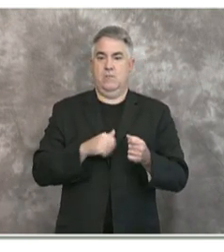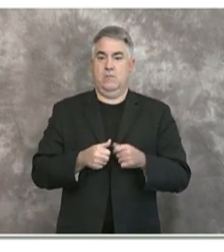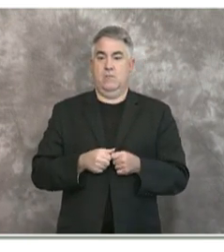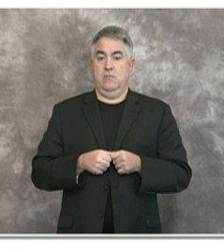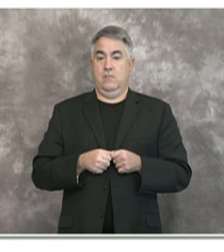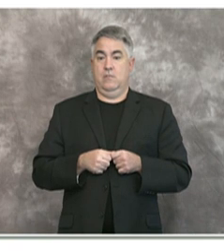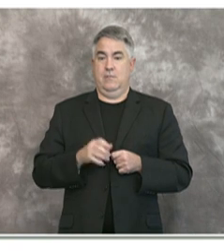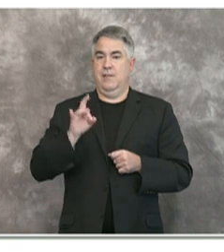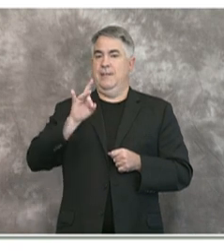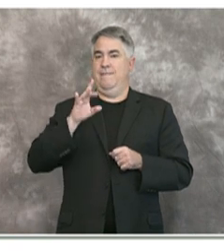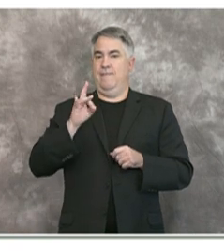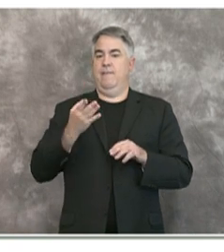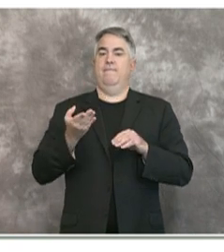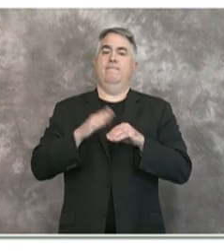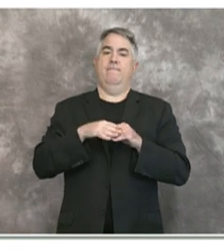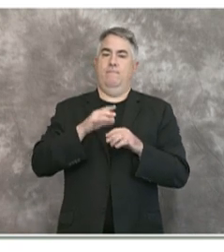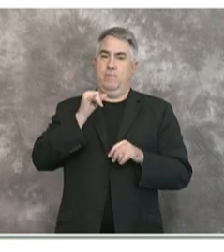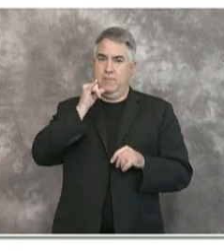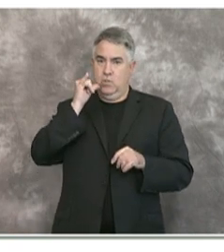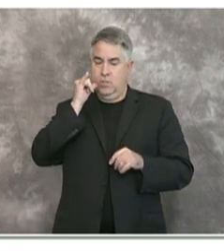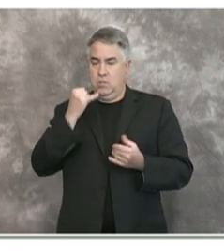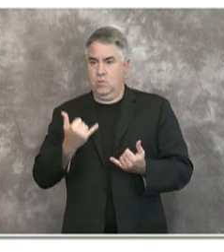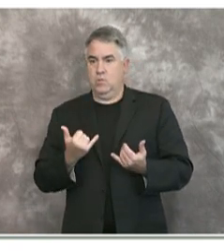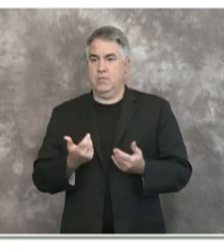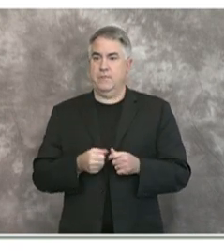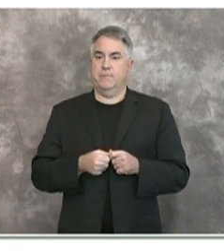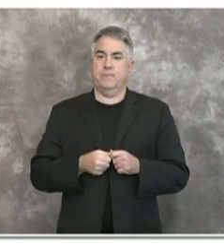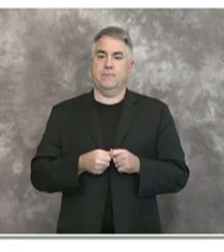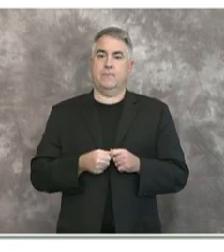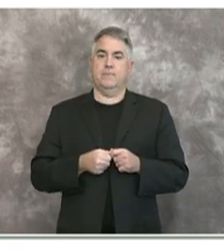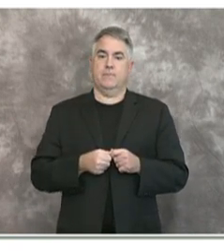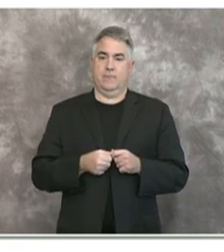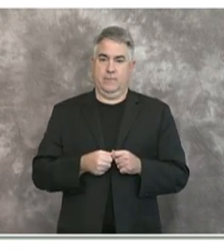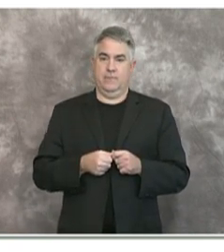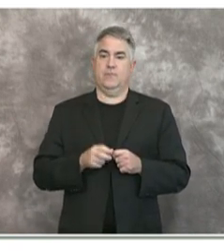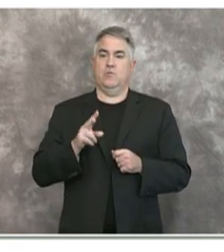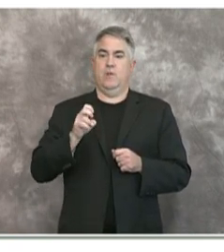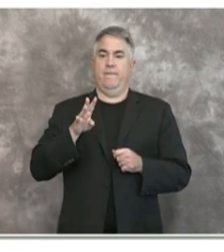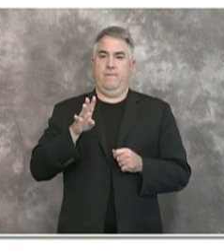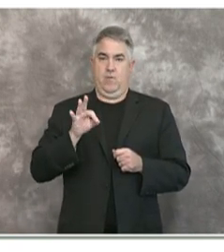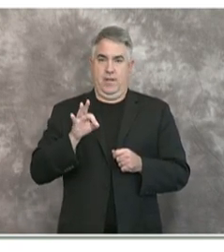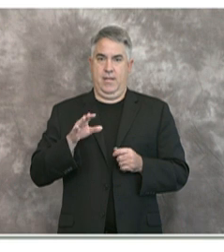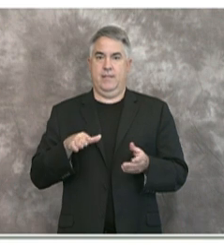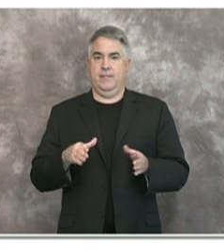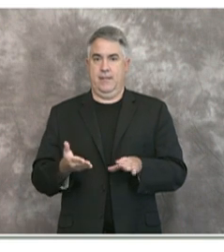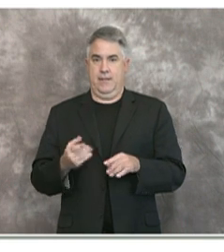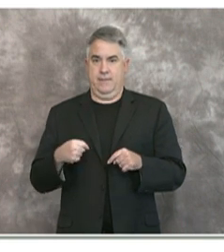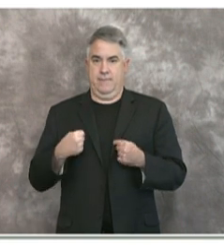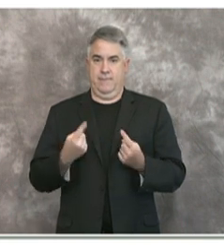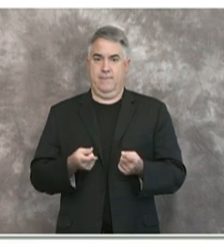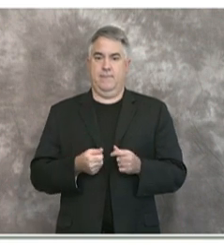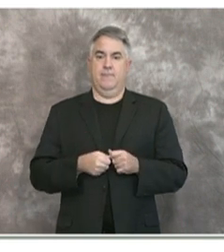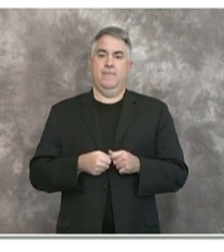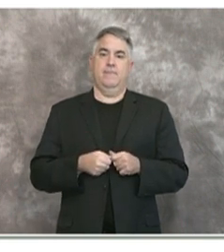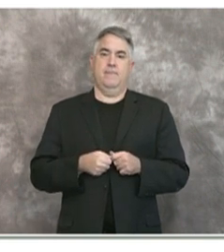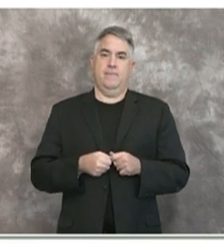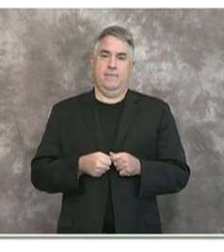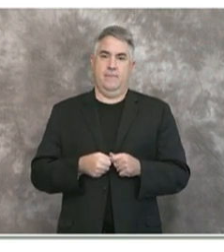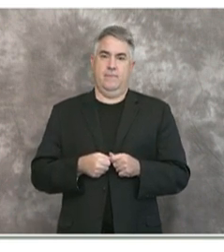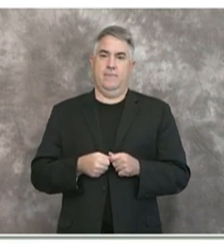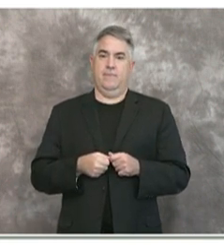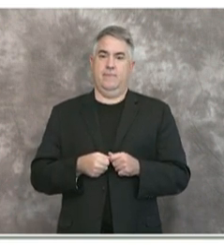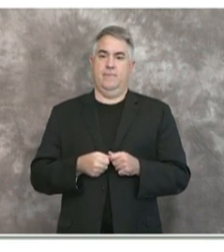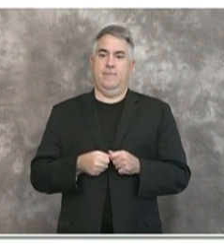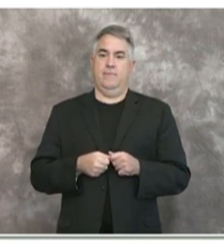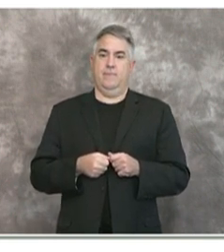85 more cases than yesterday, as well as 249 deaths included in the total number. We